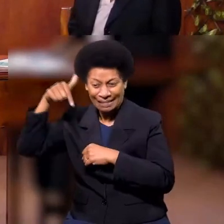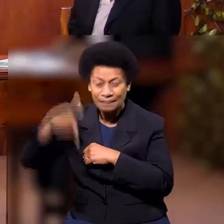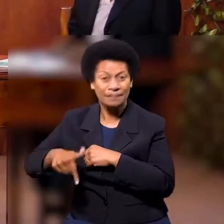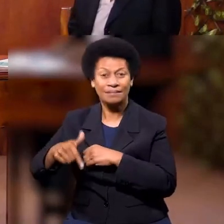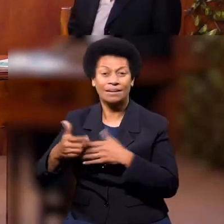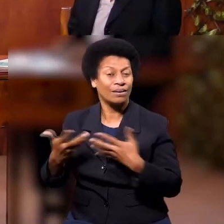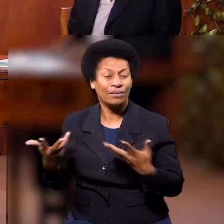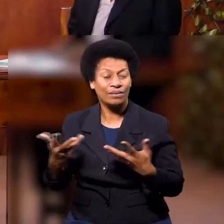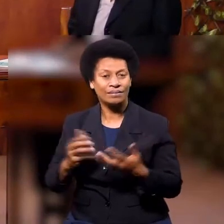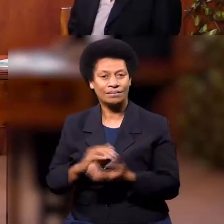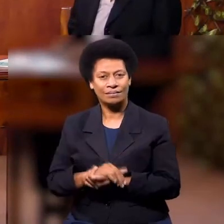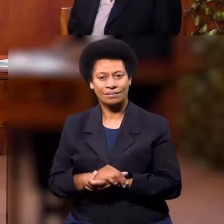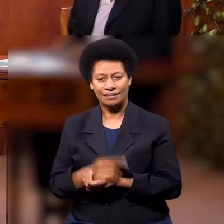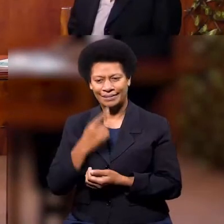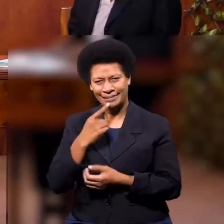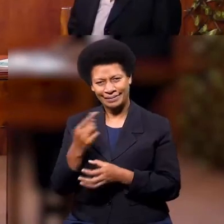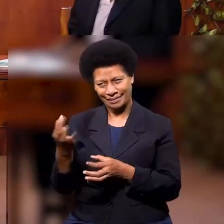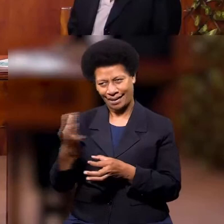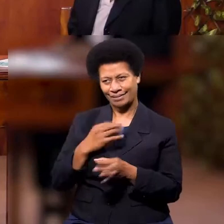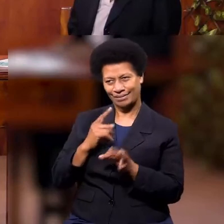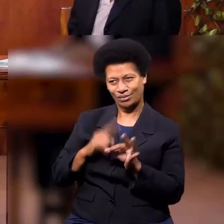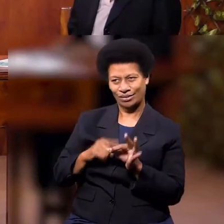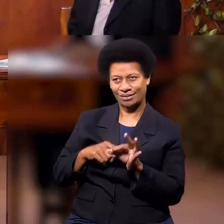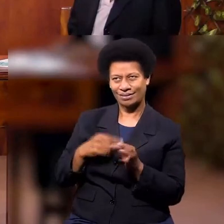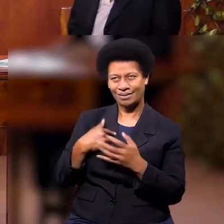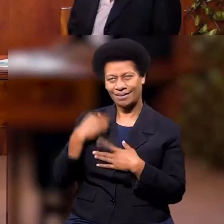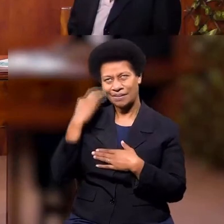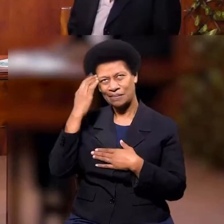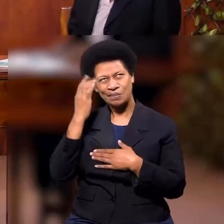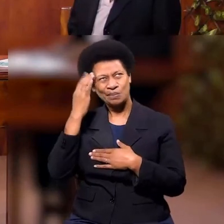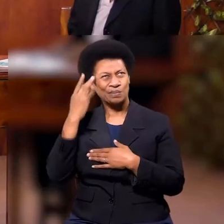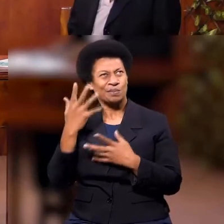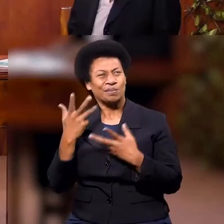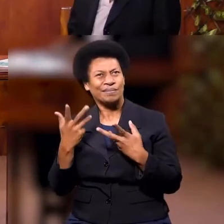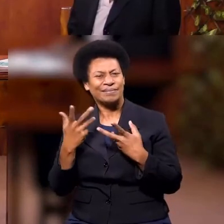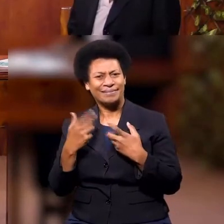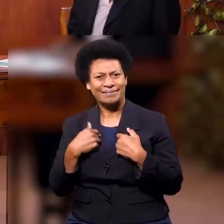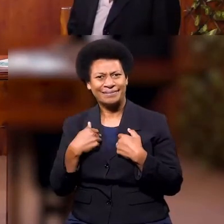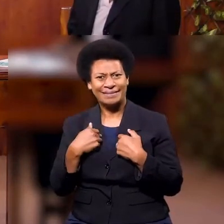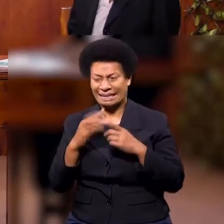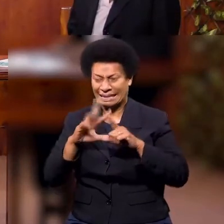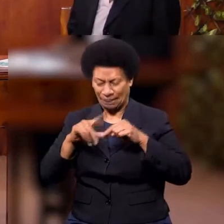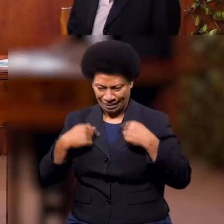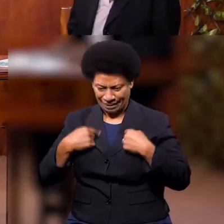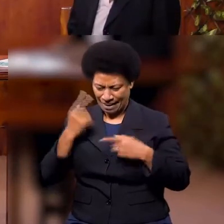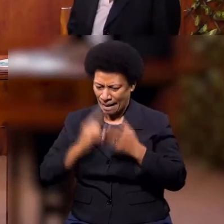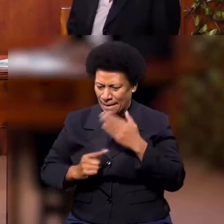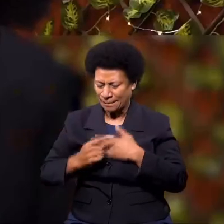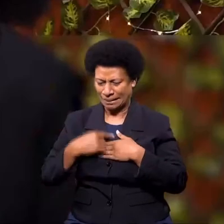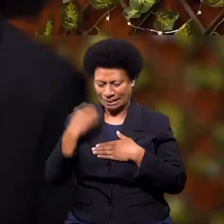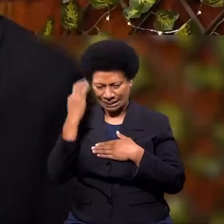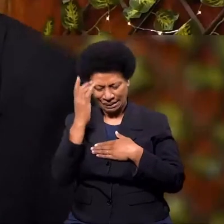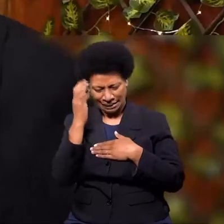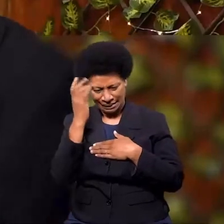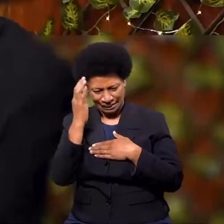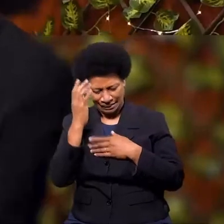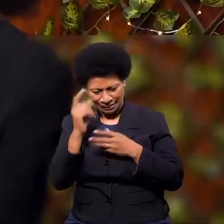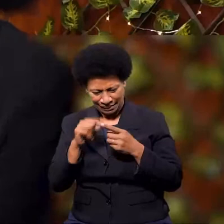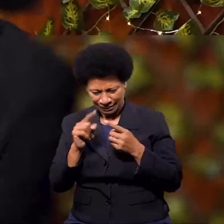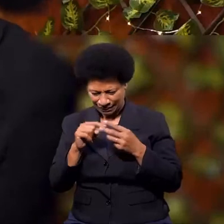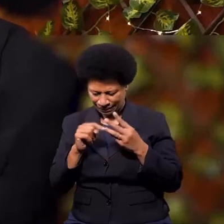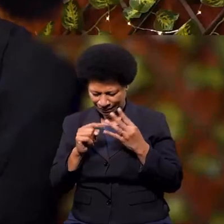Maria. You know, many times when we are asked this question, we want to think of something very dramatic that happened. Yes.